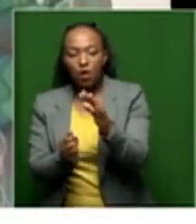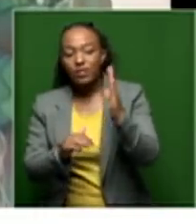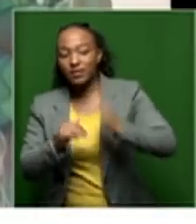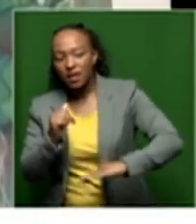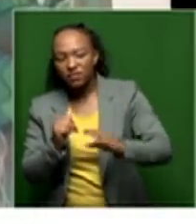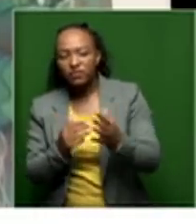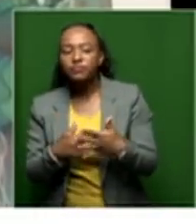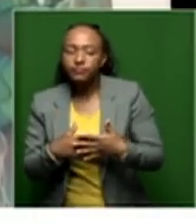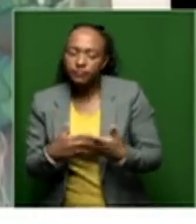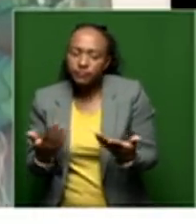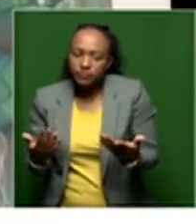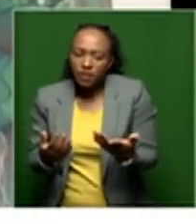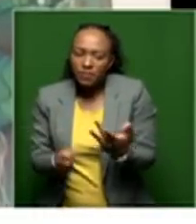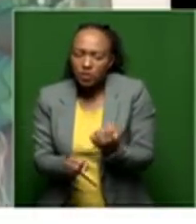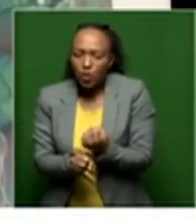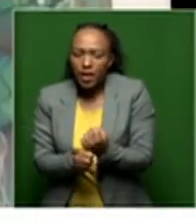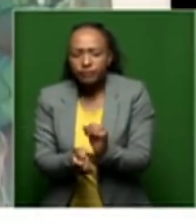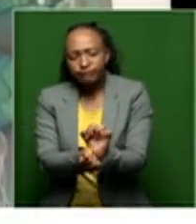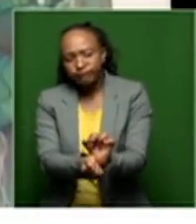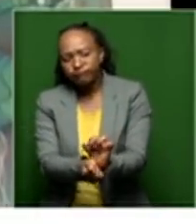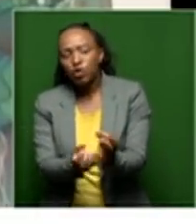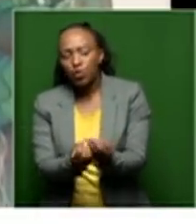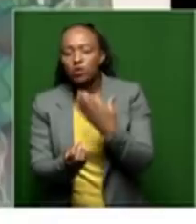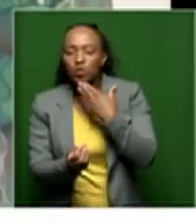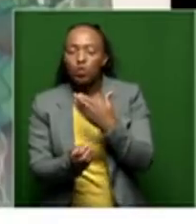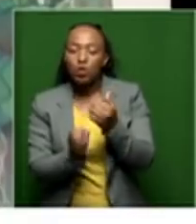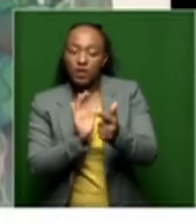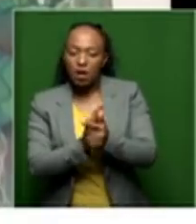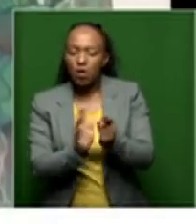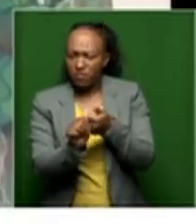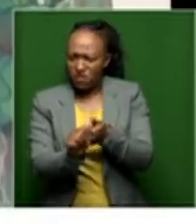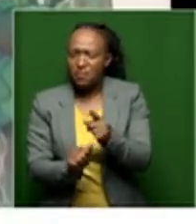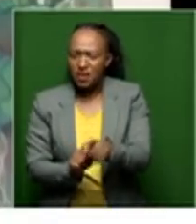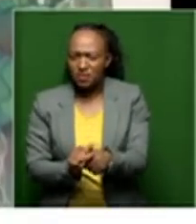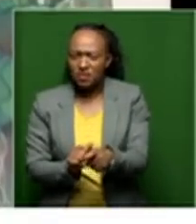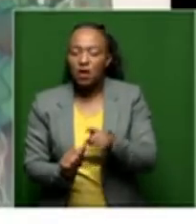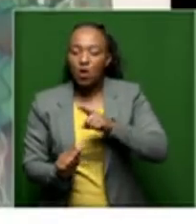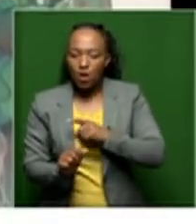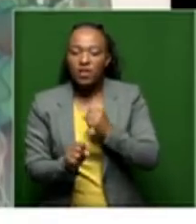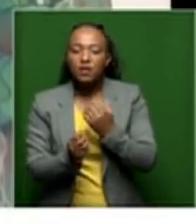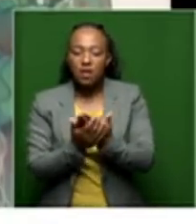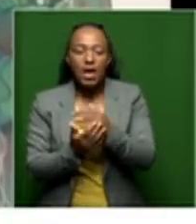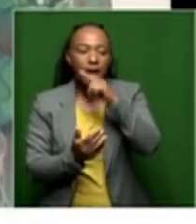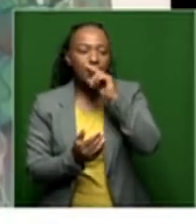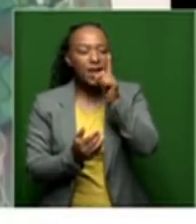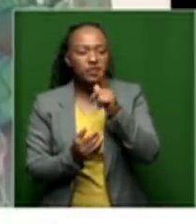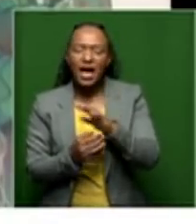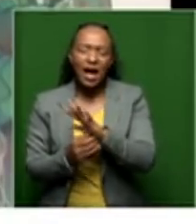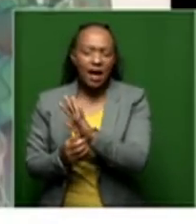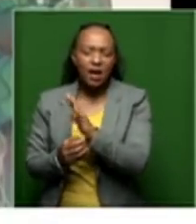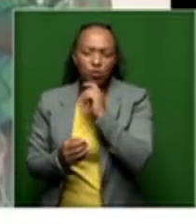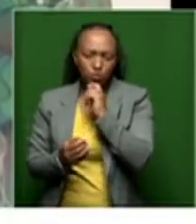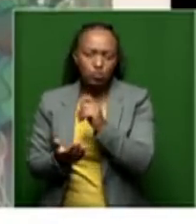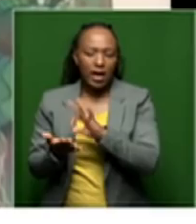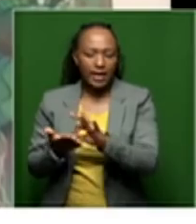charged must cooperate to the fullest extent with the law so that they can clear their names. I think